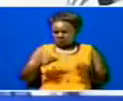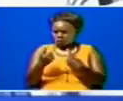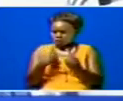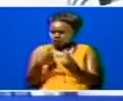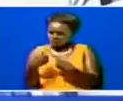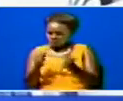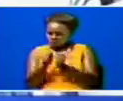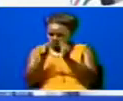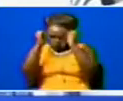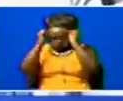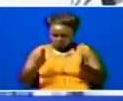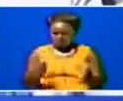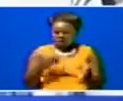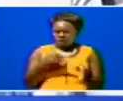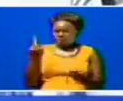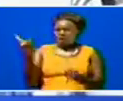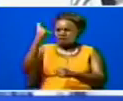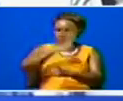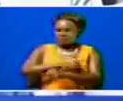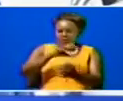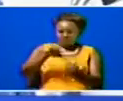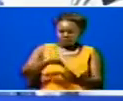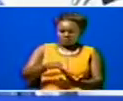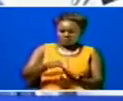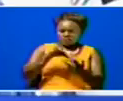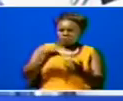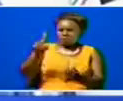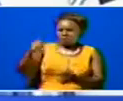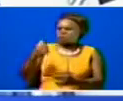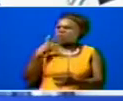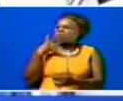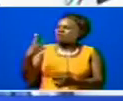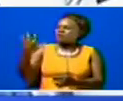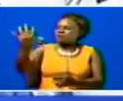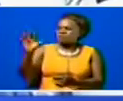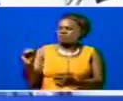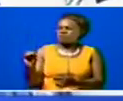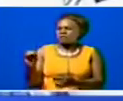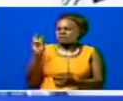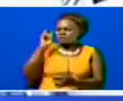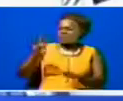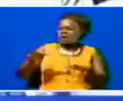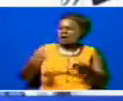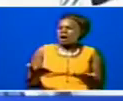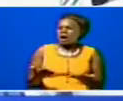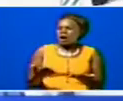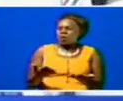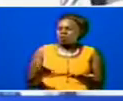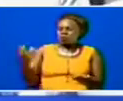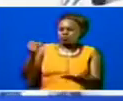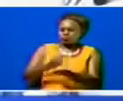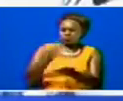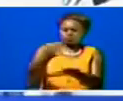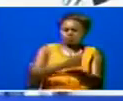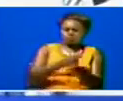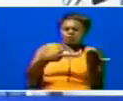them. And we're going to have a day for specifically for those 1,450 and see how we can be able to put them into